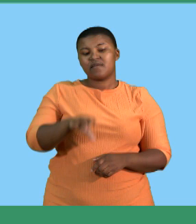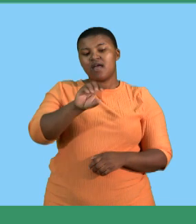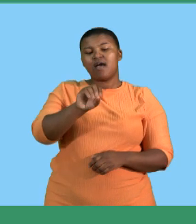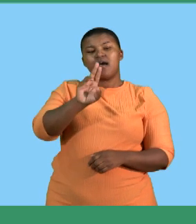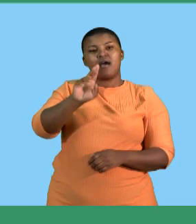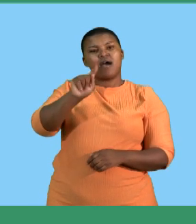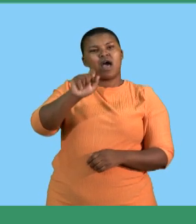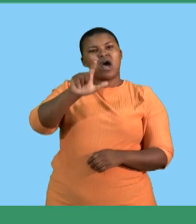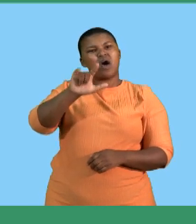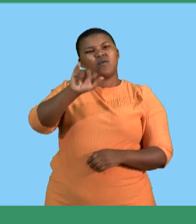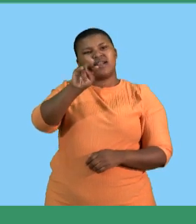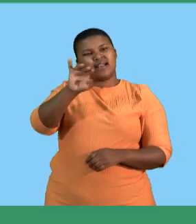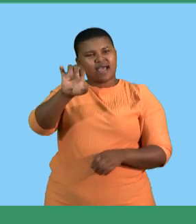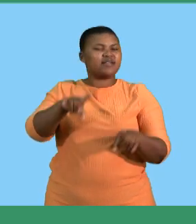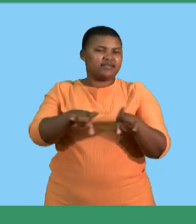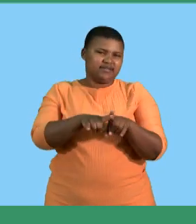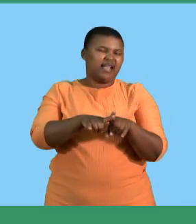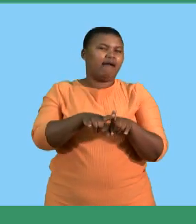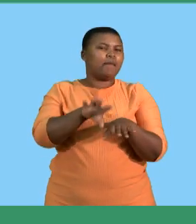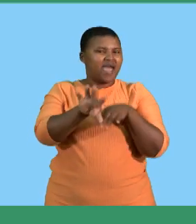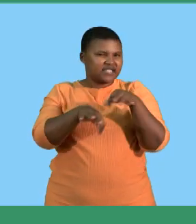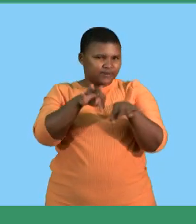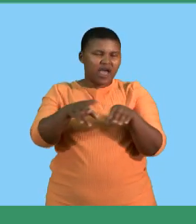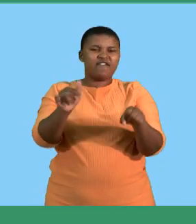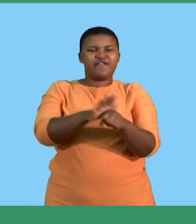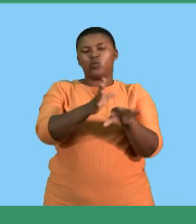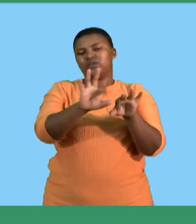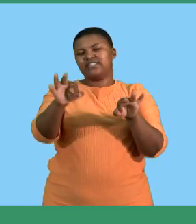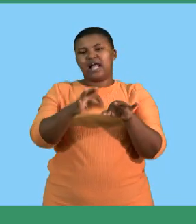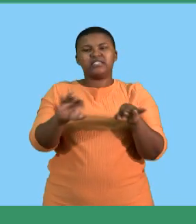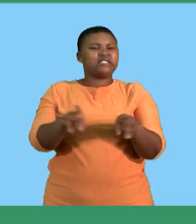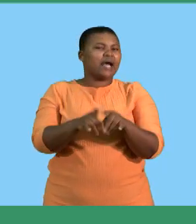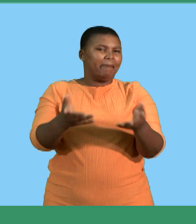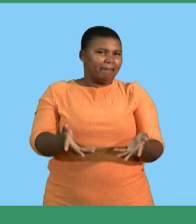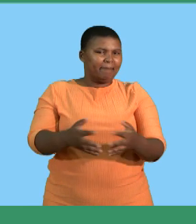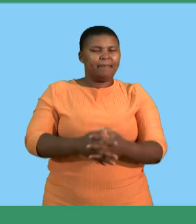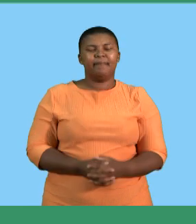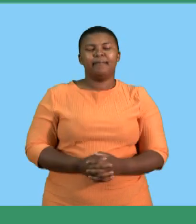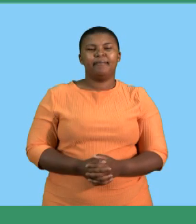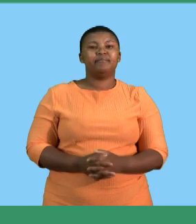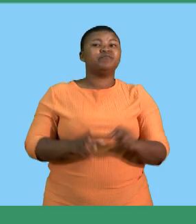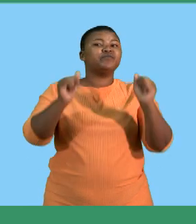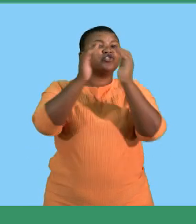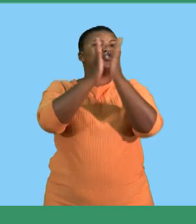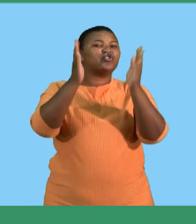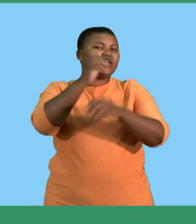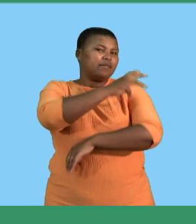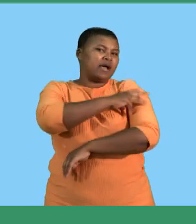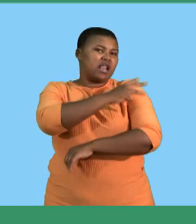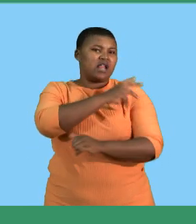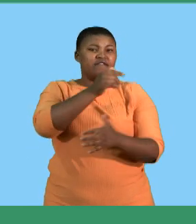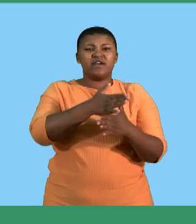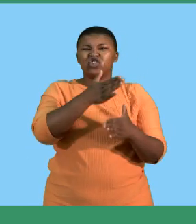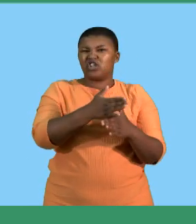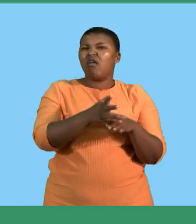So outline is just a way to say, discuss in full sentences, what is the general